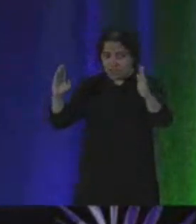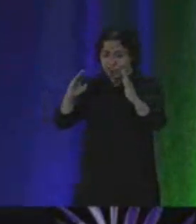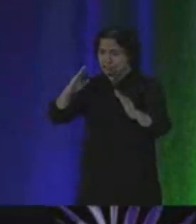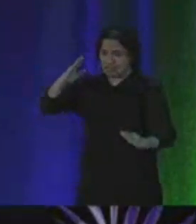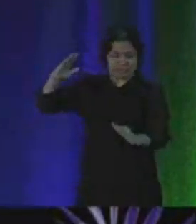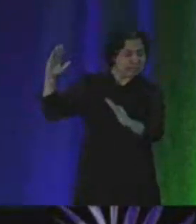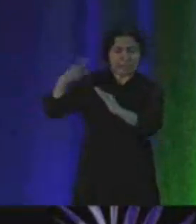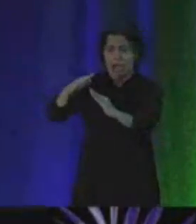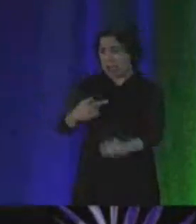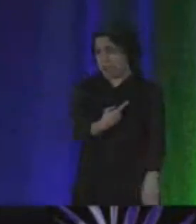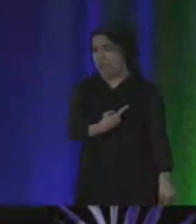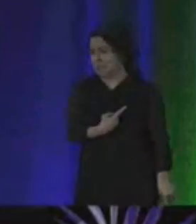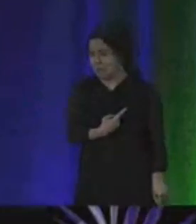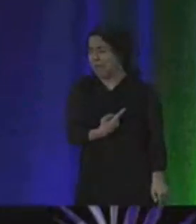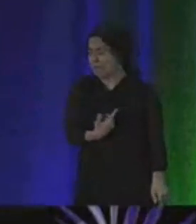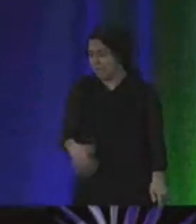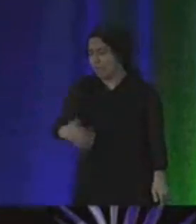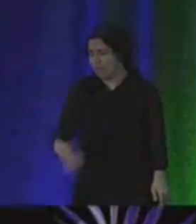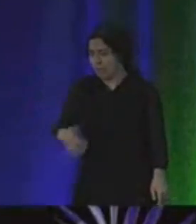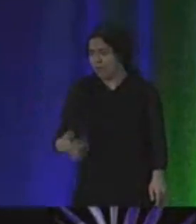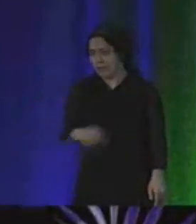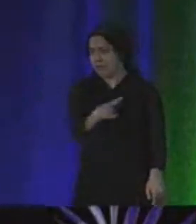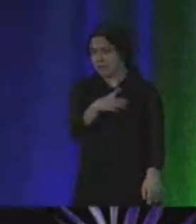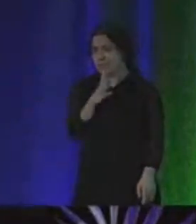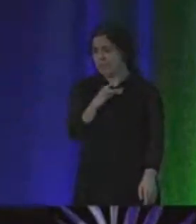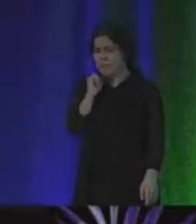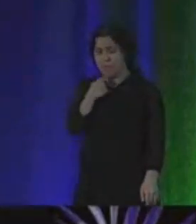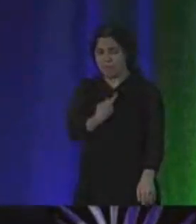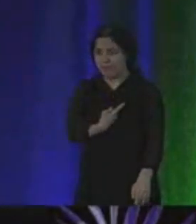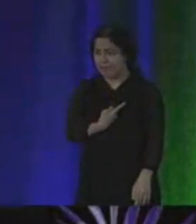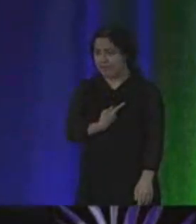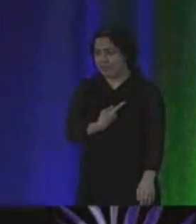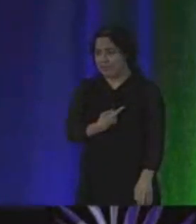unbelievable. It's very, very cool.